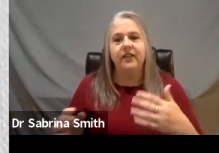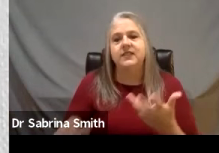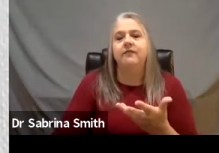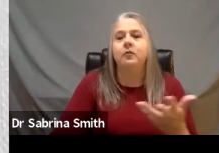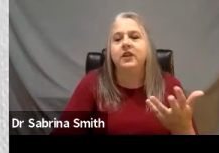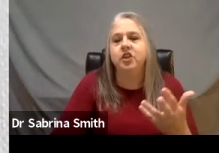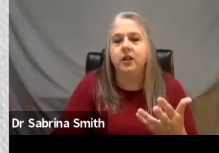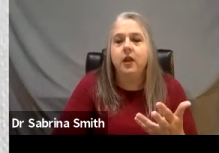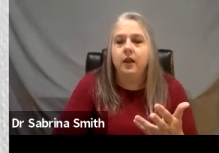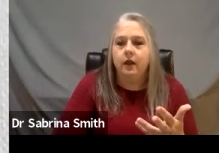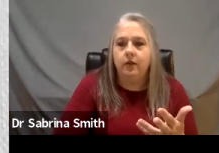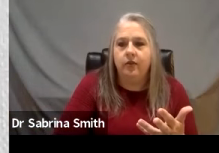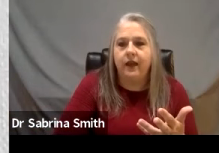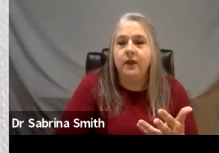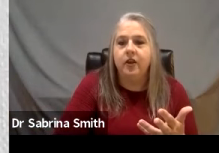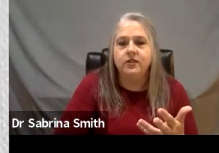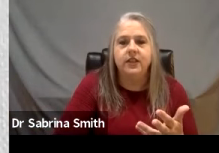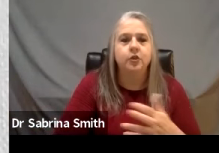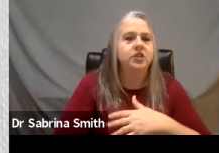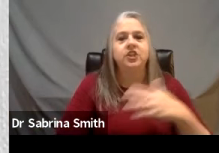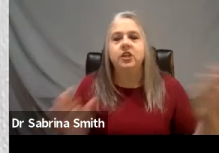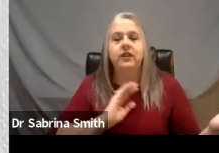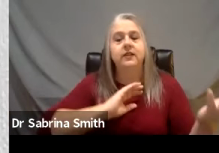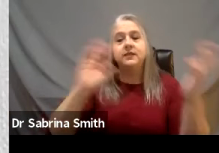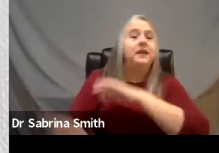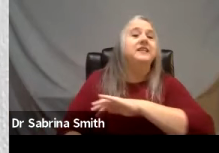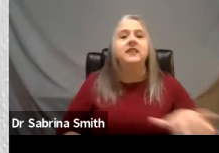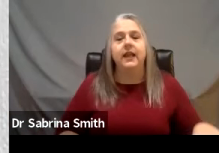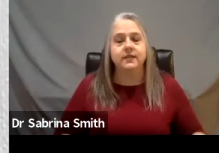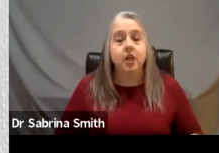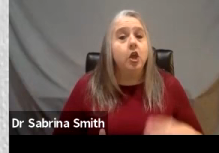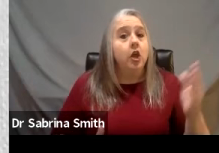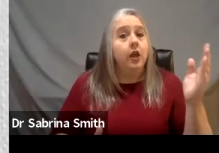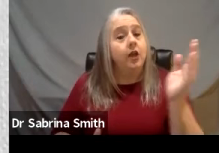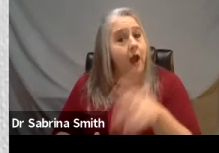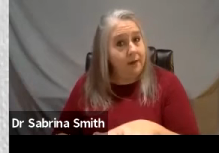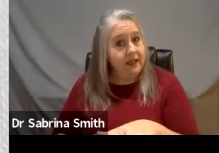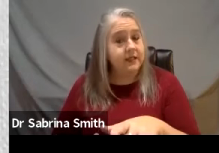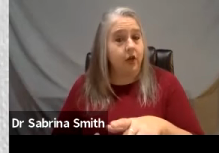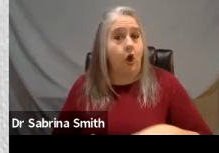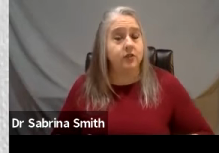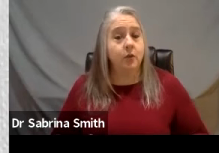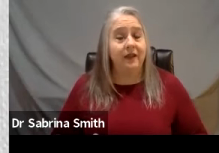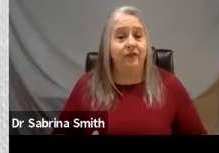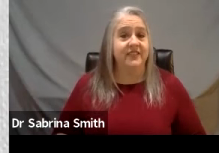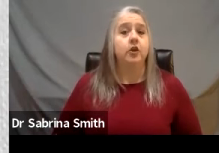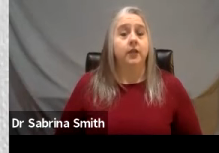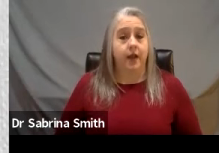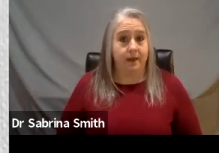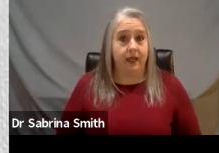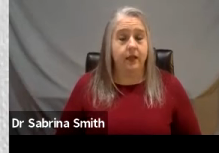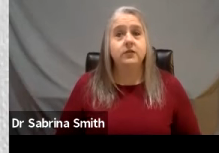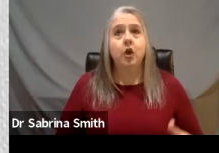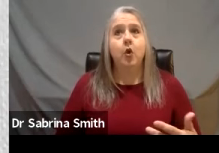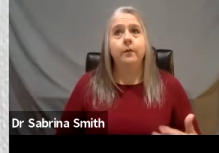of thing. That's the information that appears in the interpretation that doesn't make sense. Anomalies can also be a physical